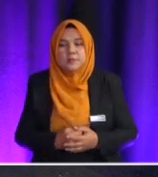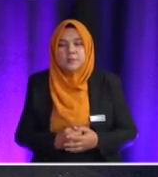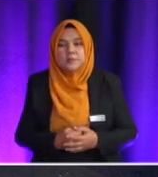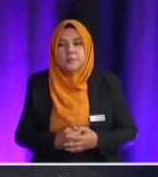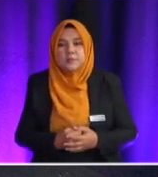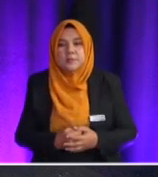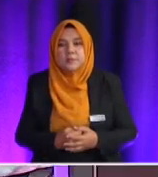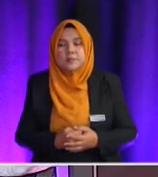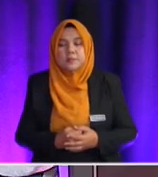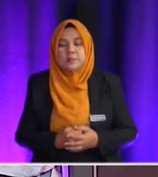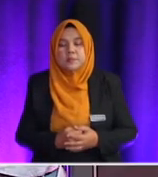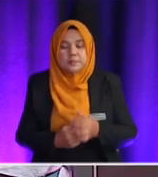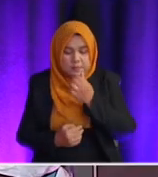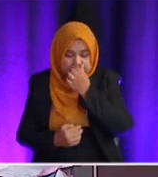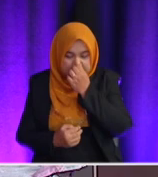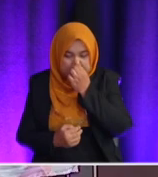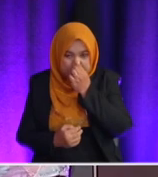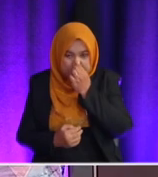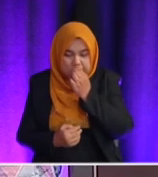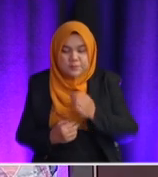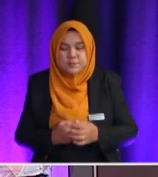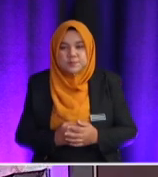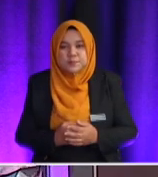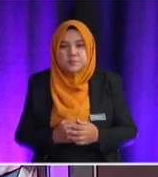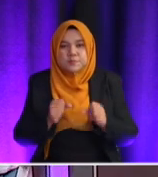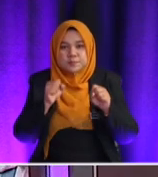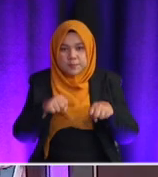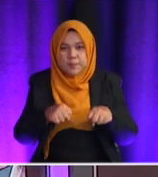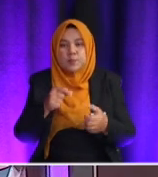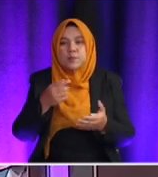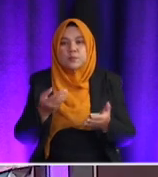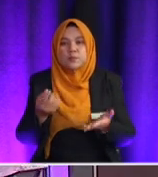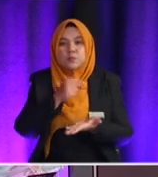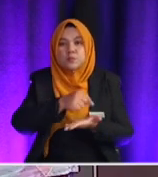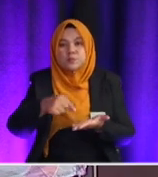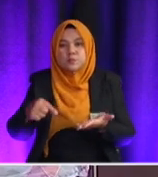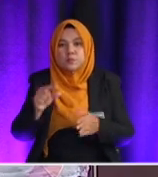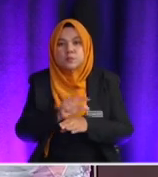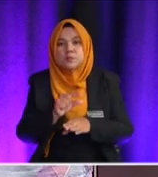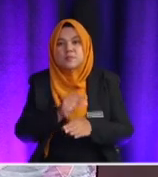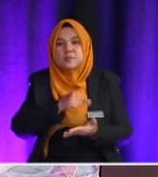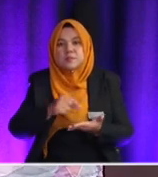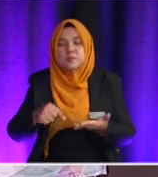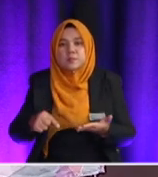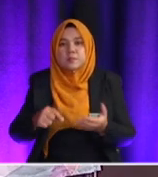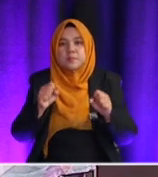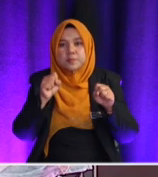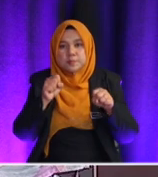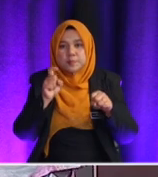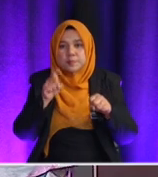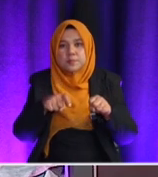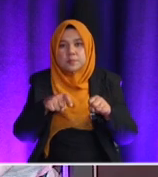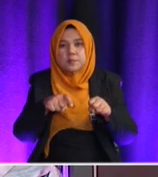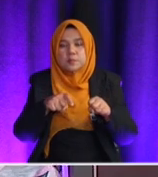Yes, obviously, when you want, you can imply this in your writing when you want to spell words. So we have to spell the